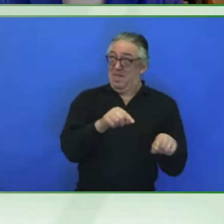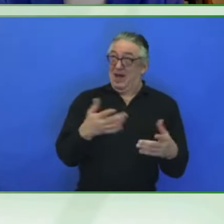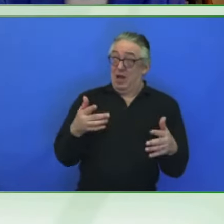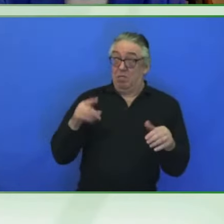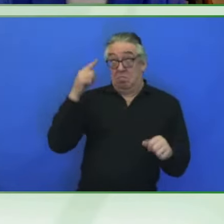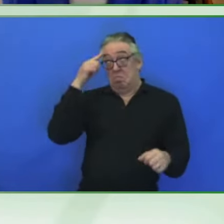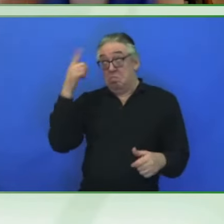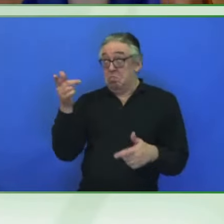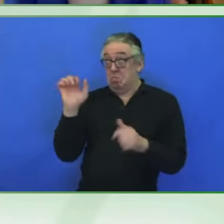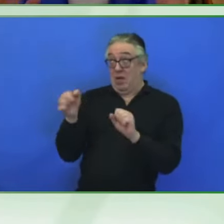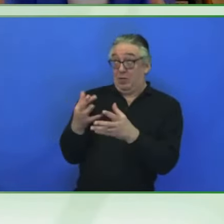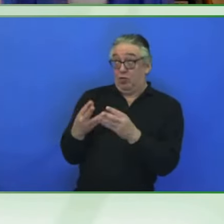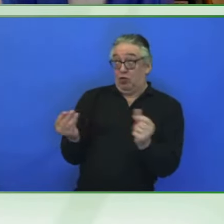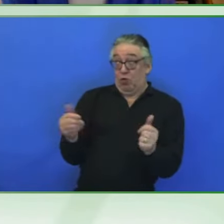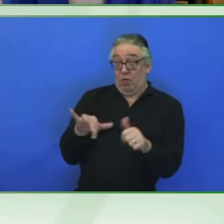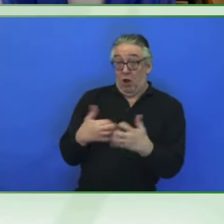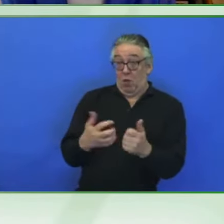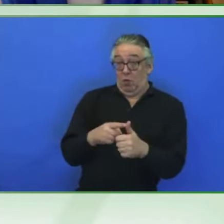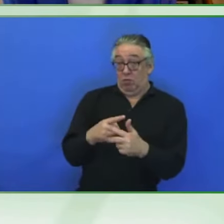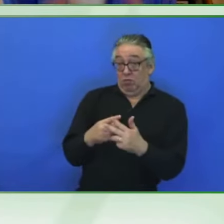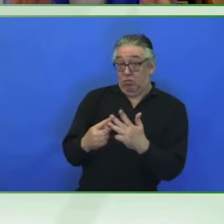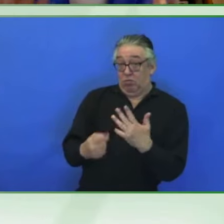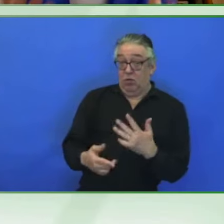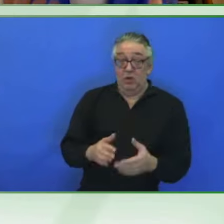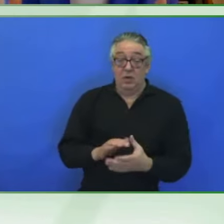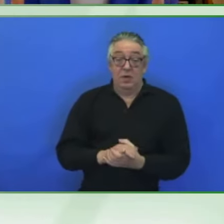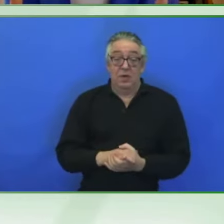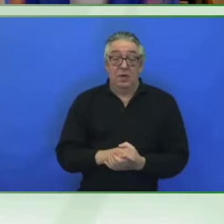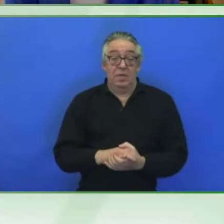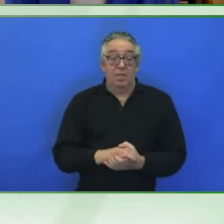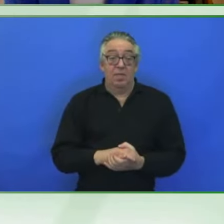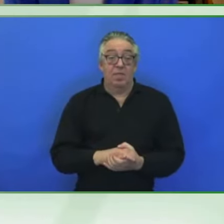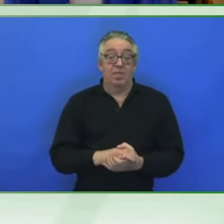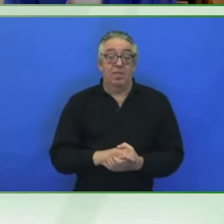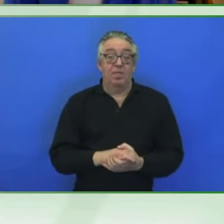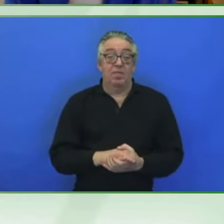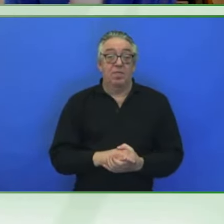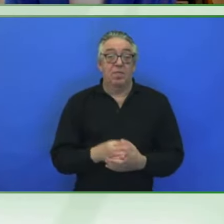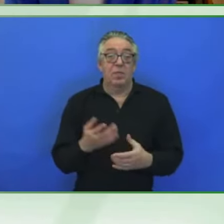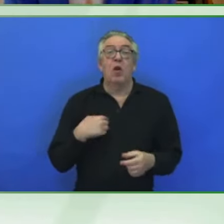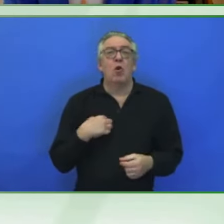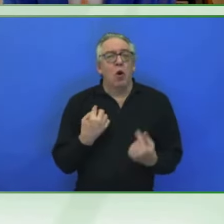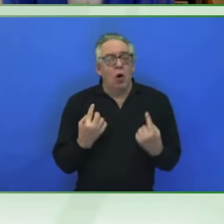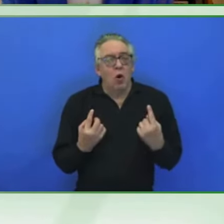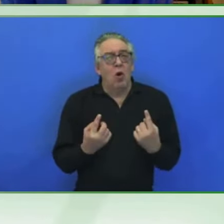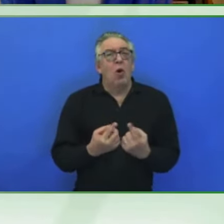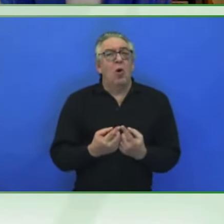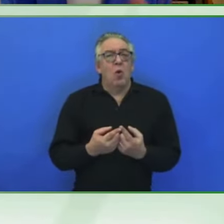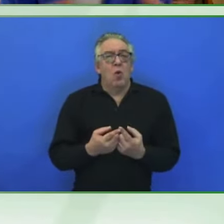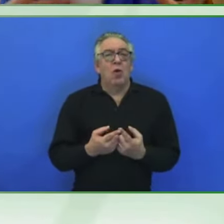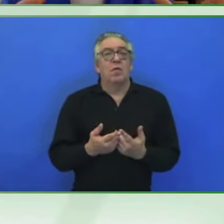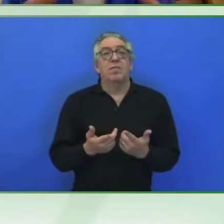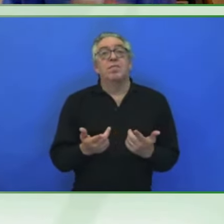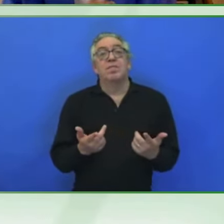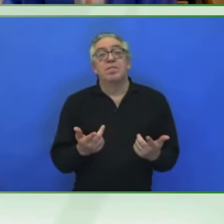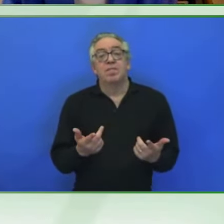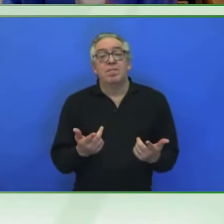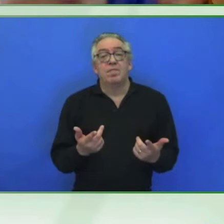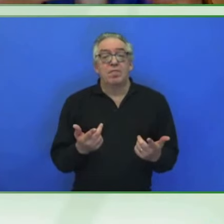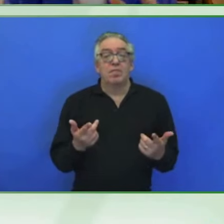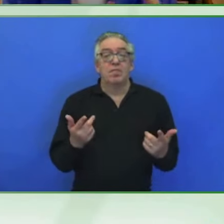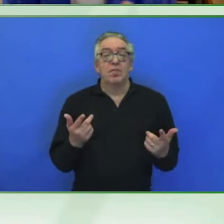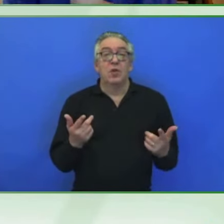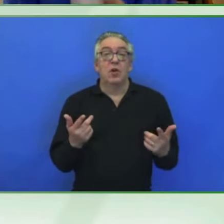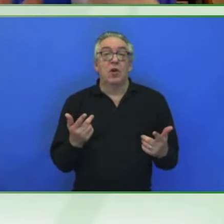is the next slide, we challenge TFL, we're a critical friend. We expose project teams to